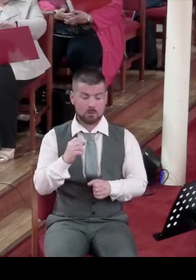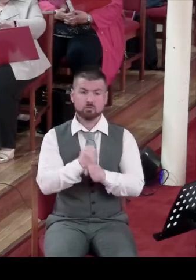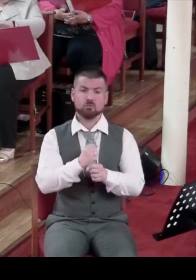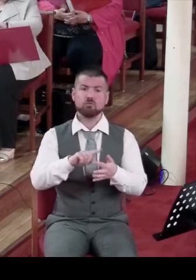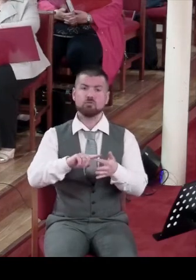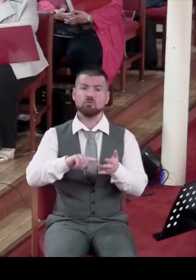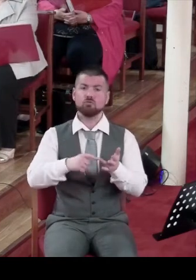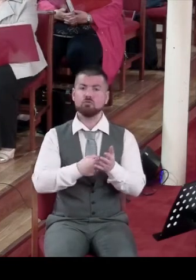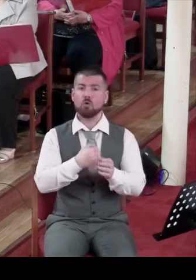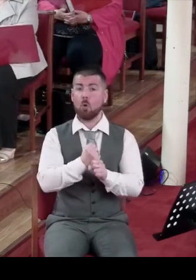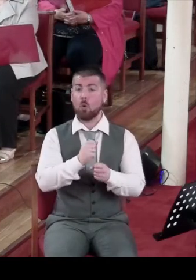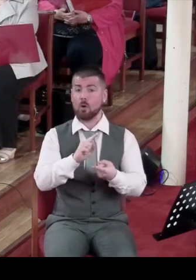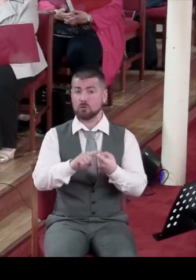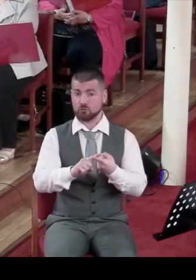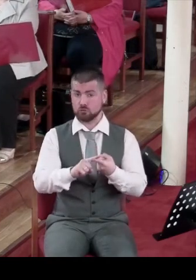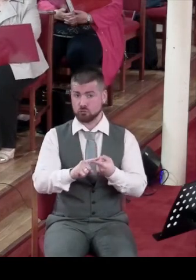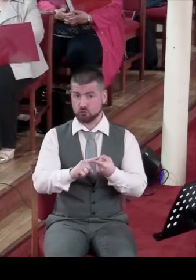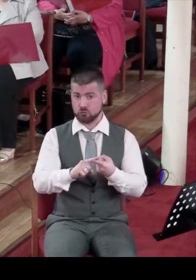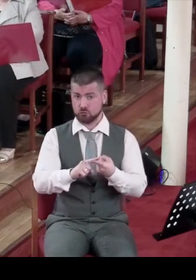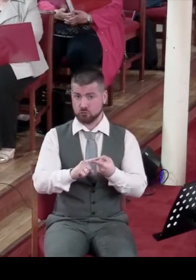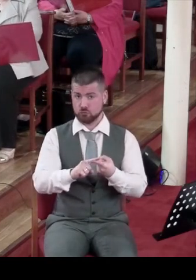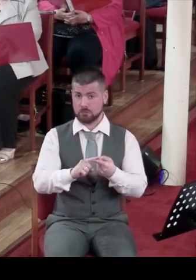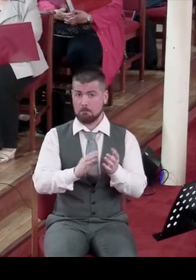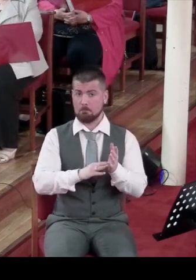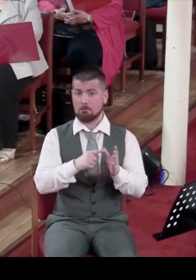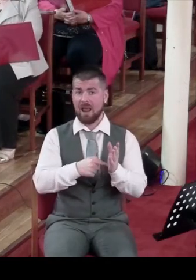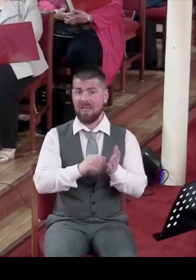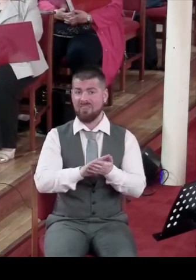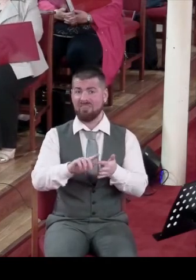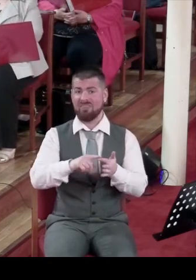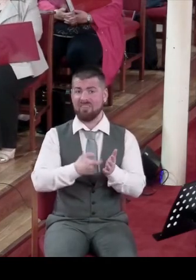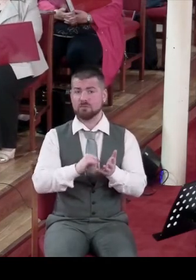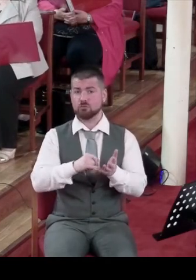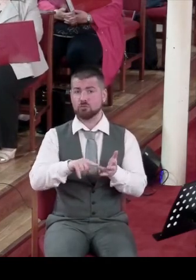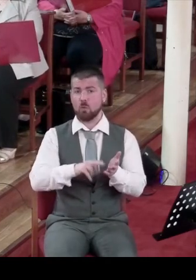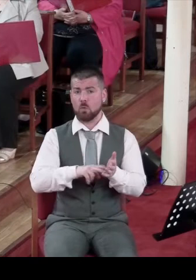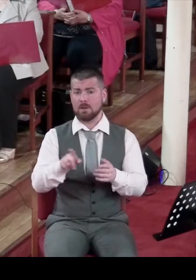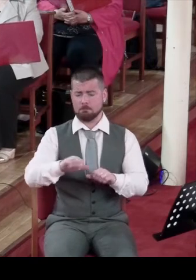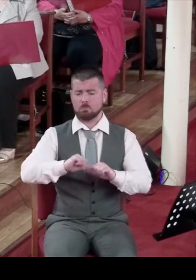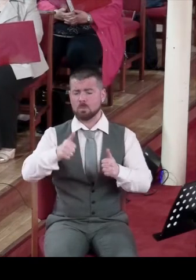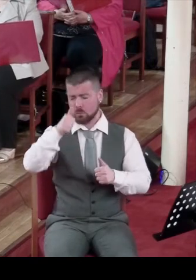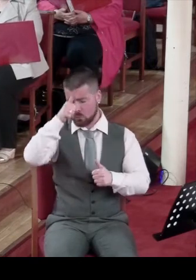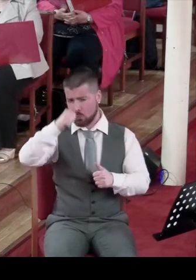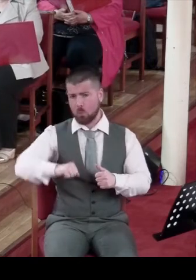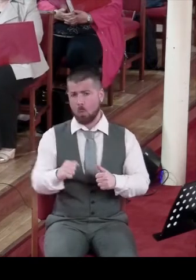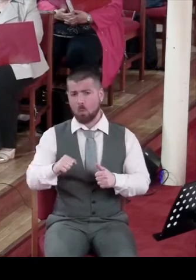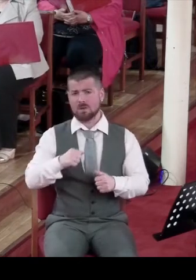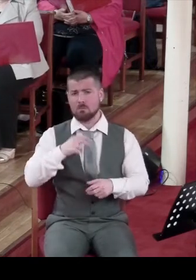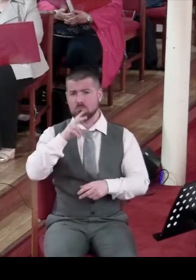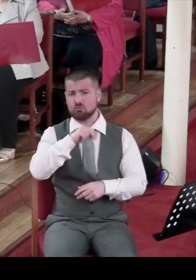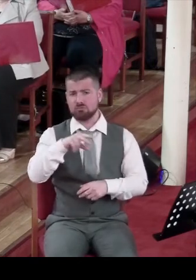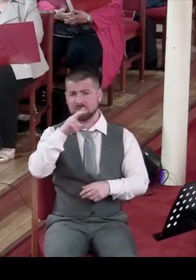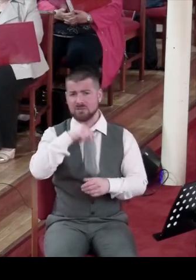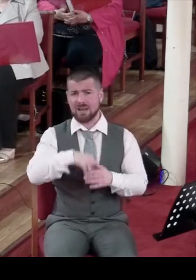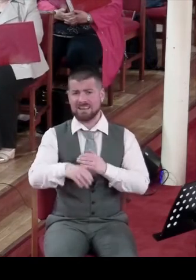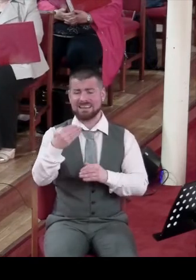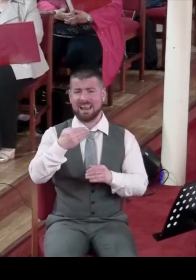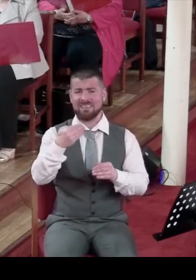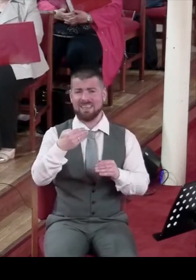George Matheson was quite a well-known Scottish preacher in his day in the late 19th